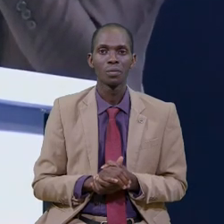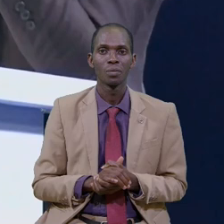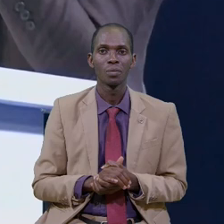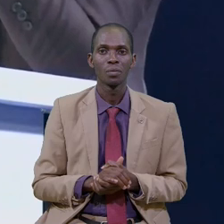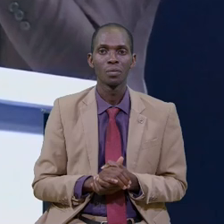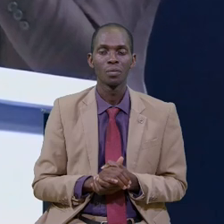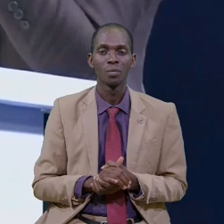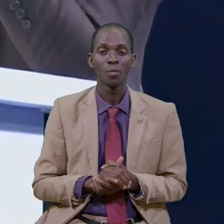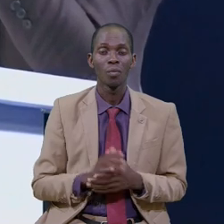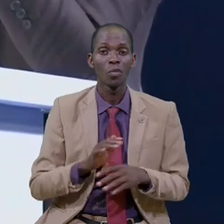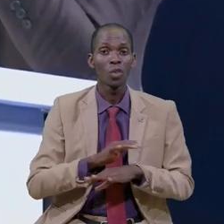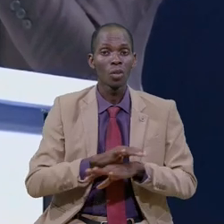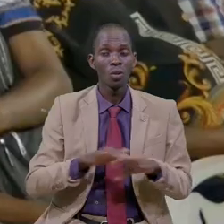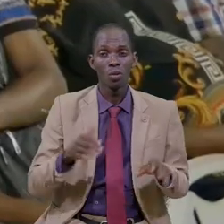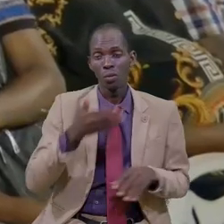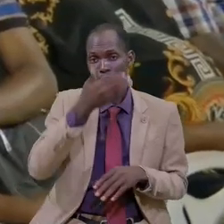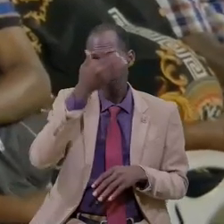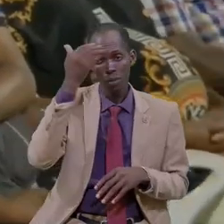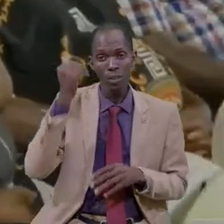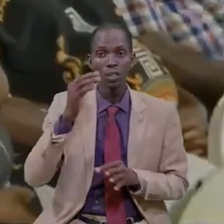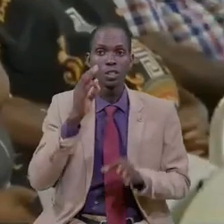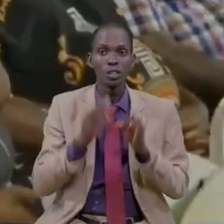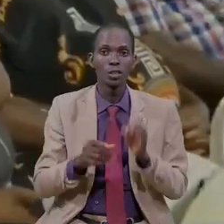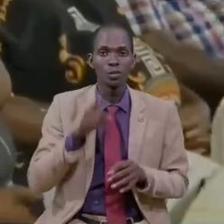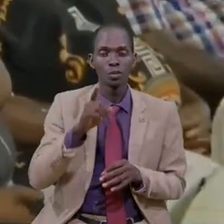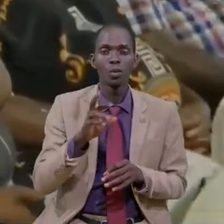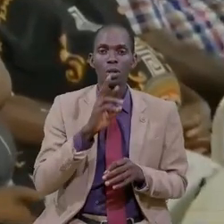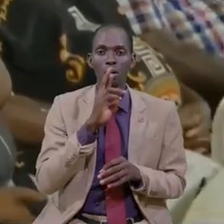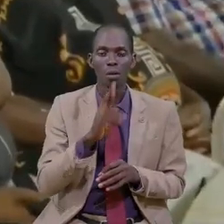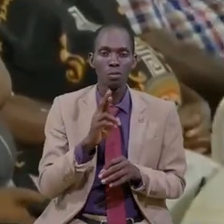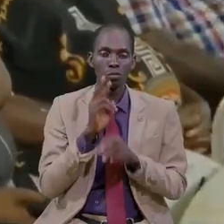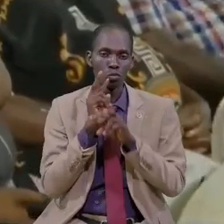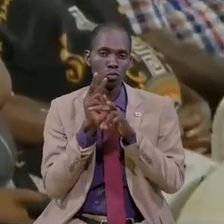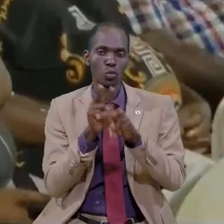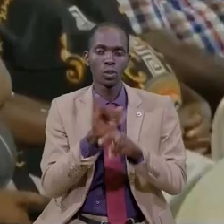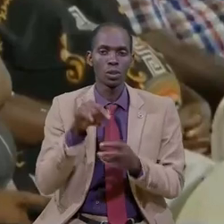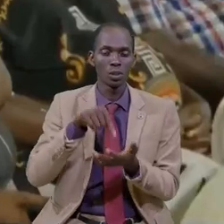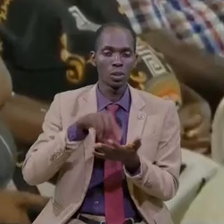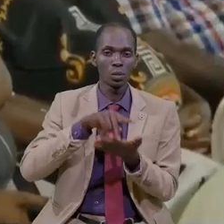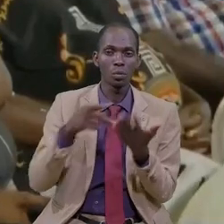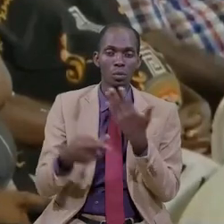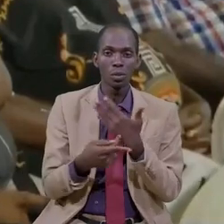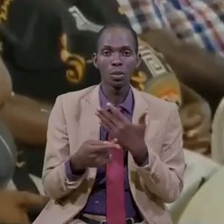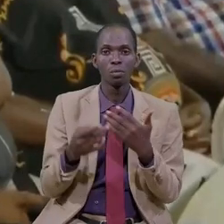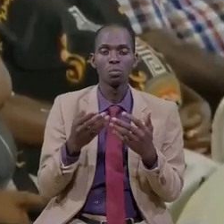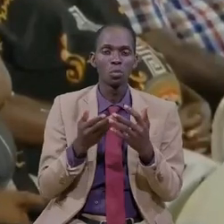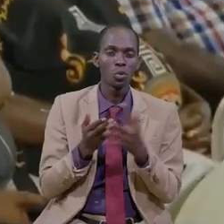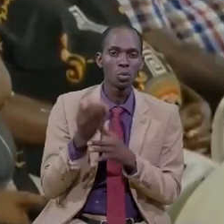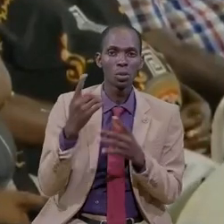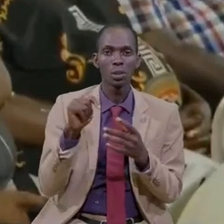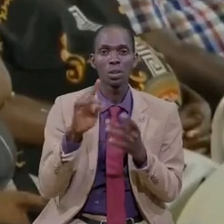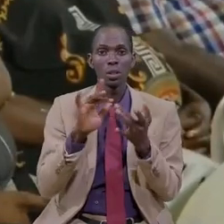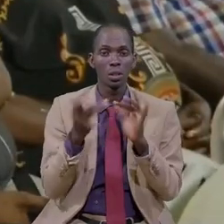Don't forget, if you are watching online and you gave your life to Christ after